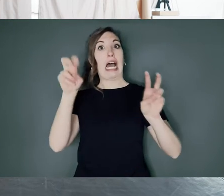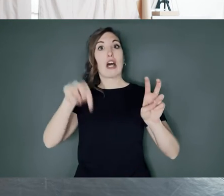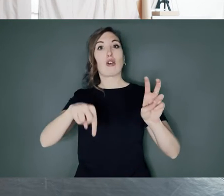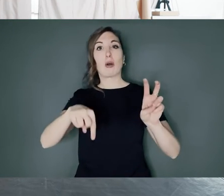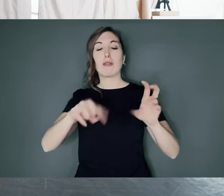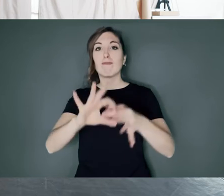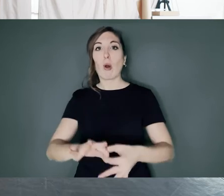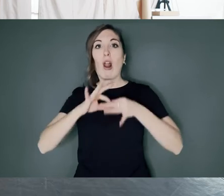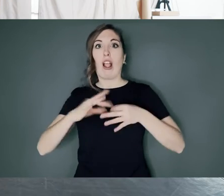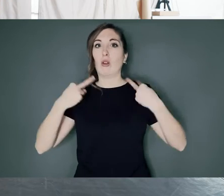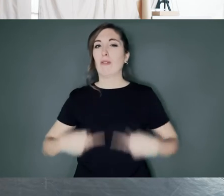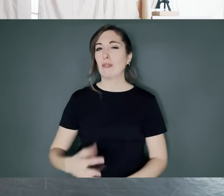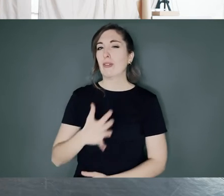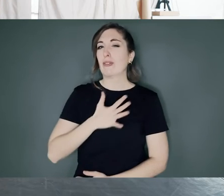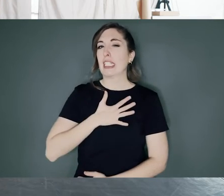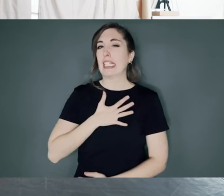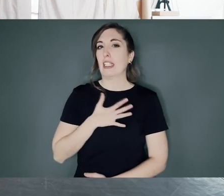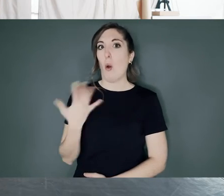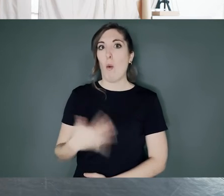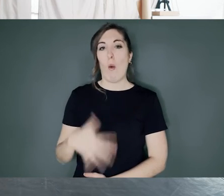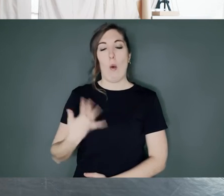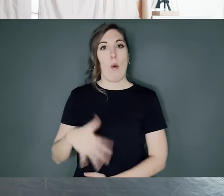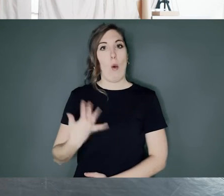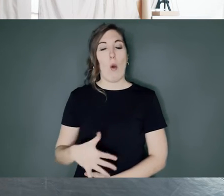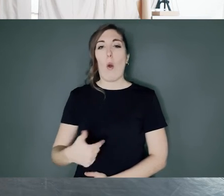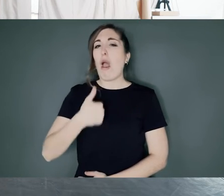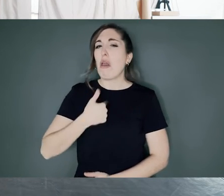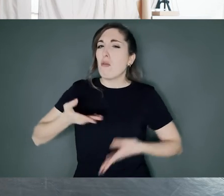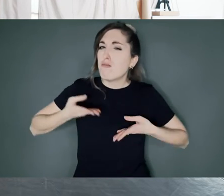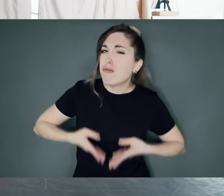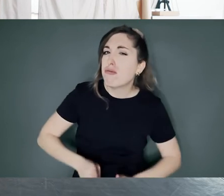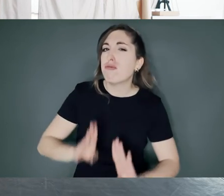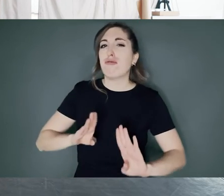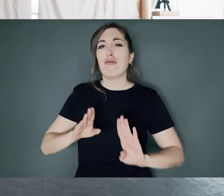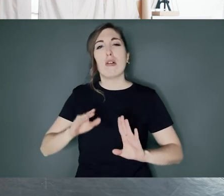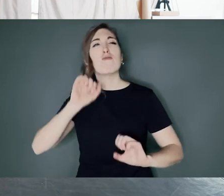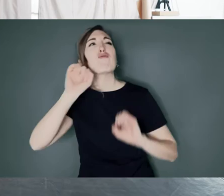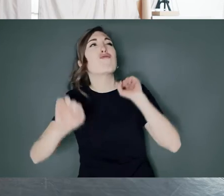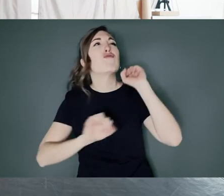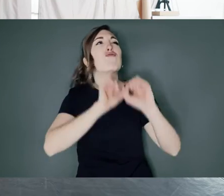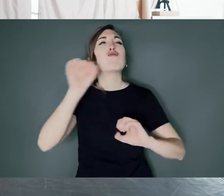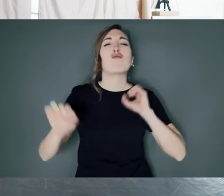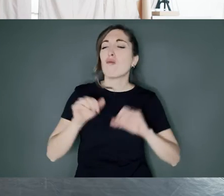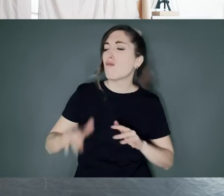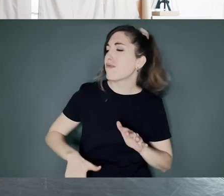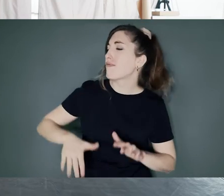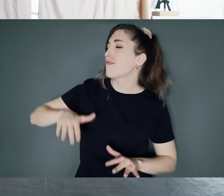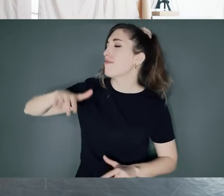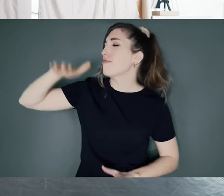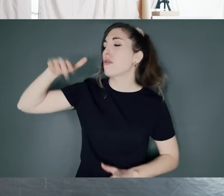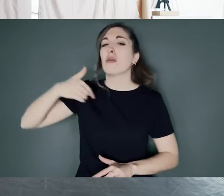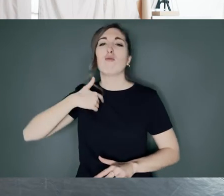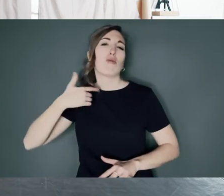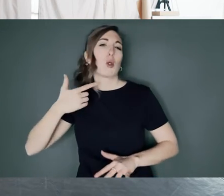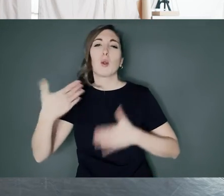So that was the central, obviously, part of my life from the moment I was born, signed